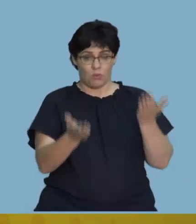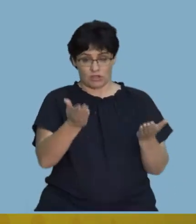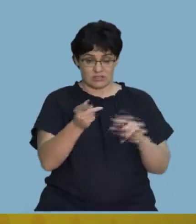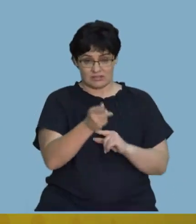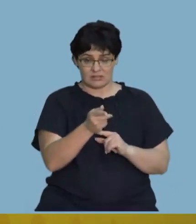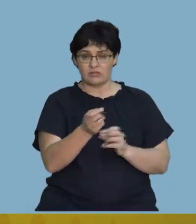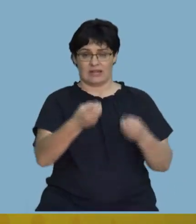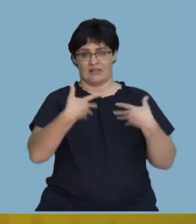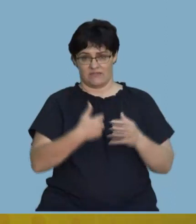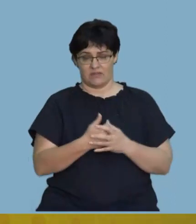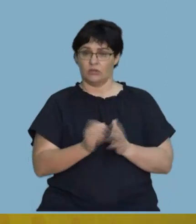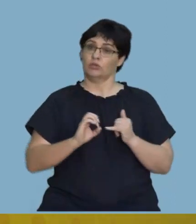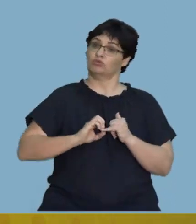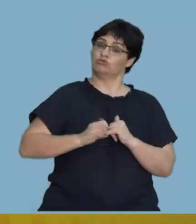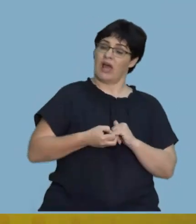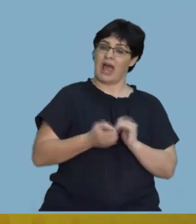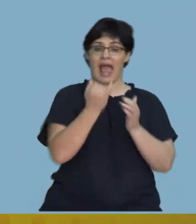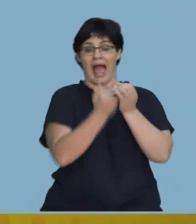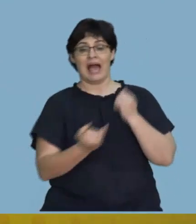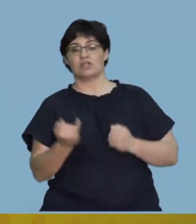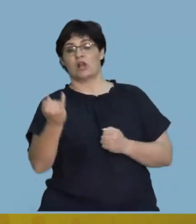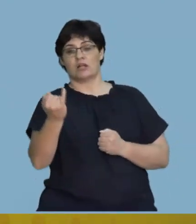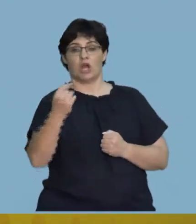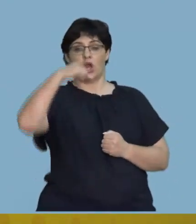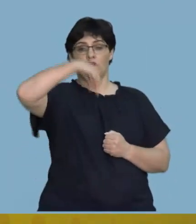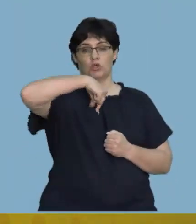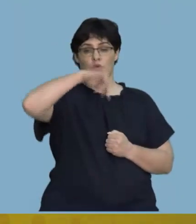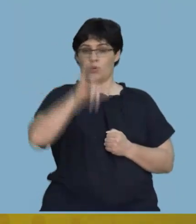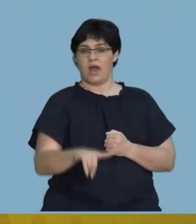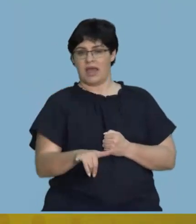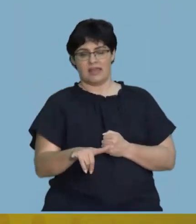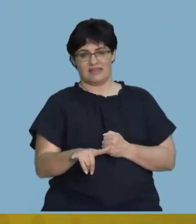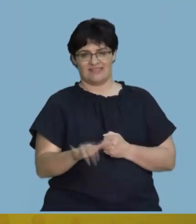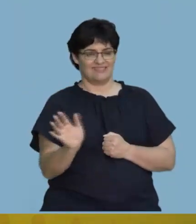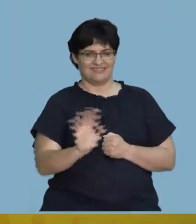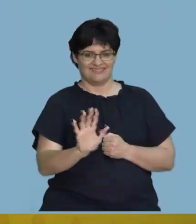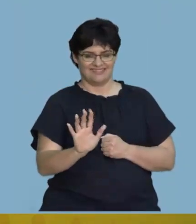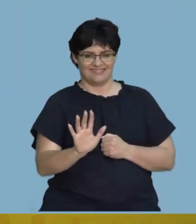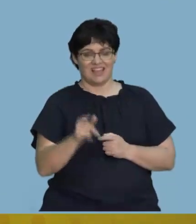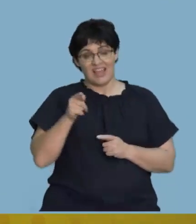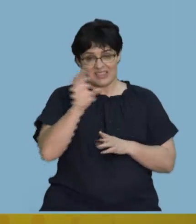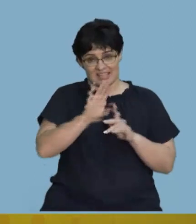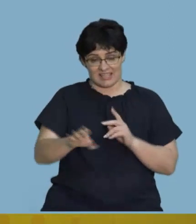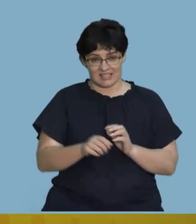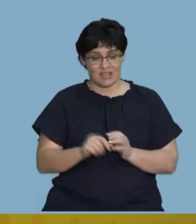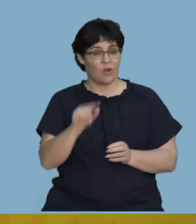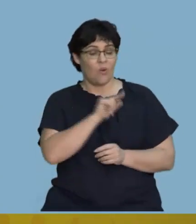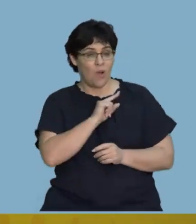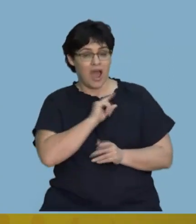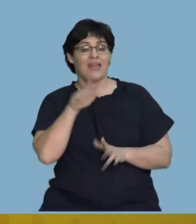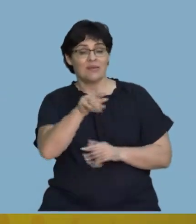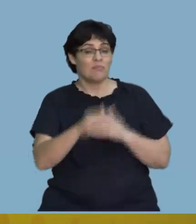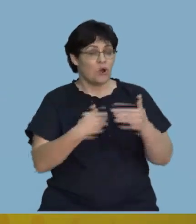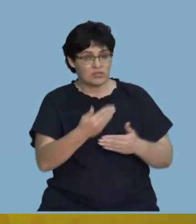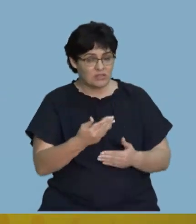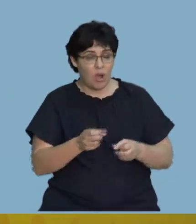not attempt to isolate Qy in the, like, for argument's sake in this case, because in the process, chances